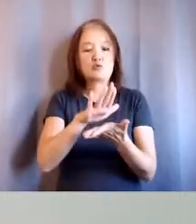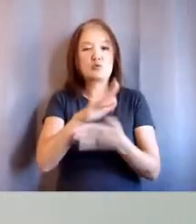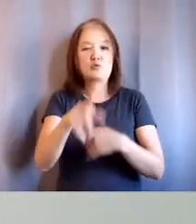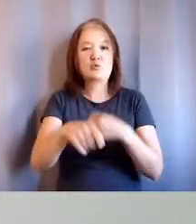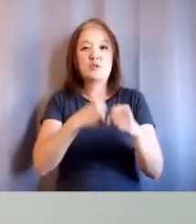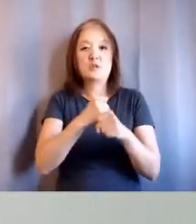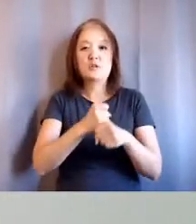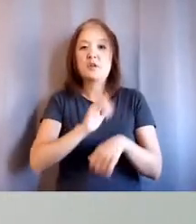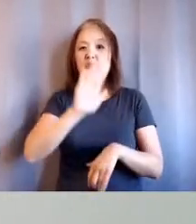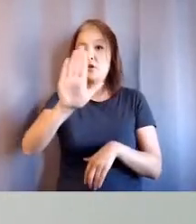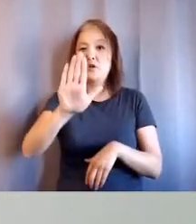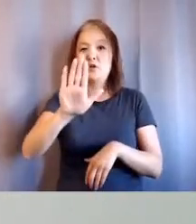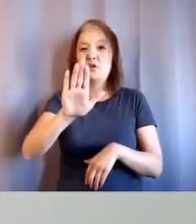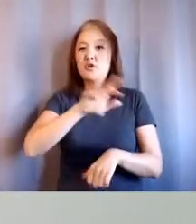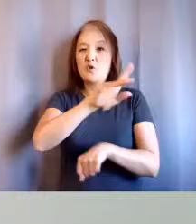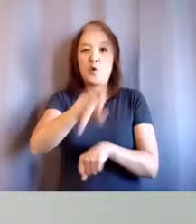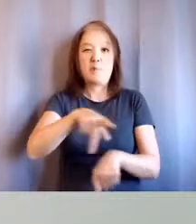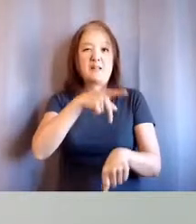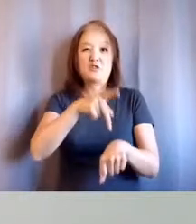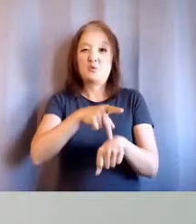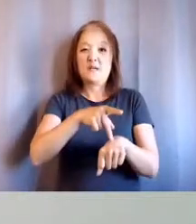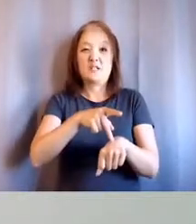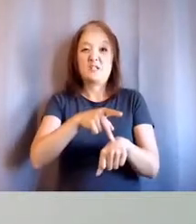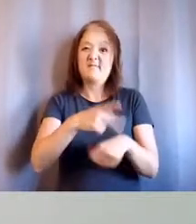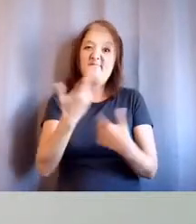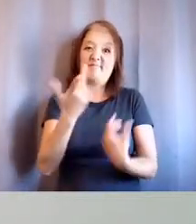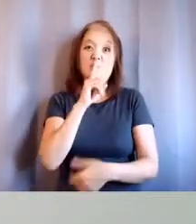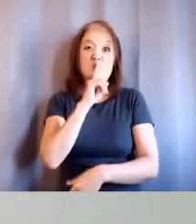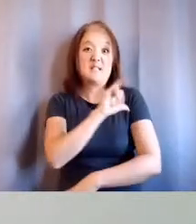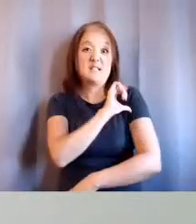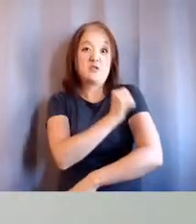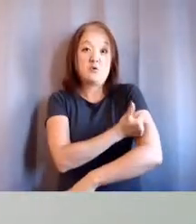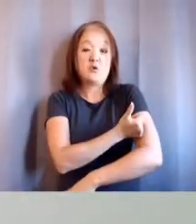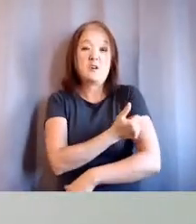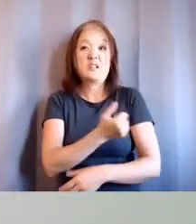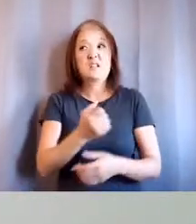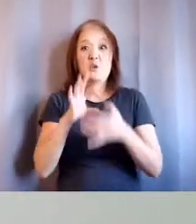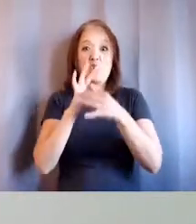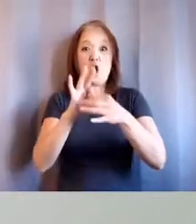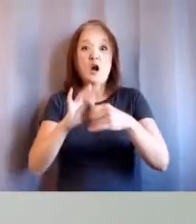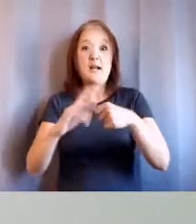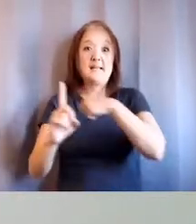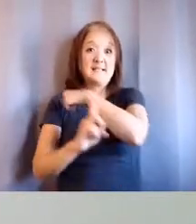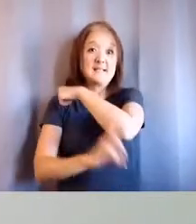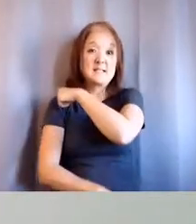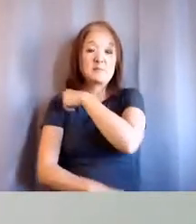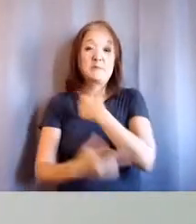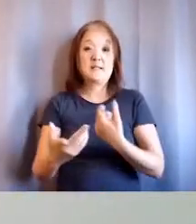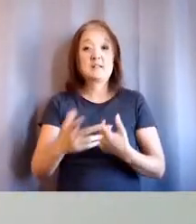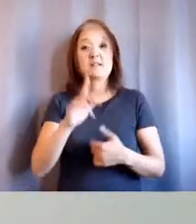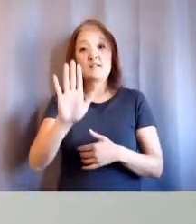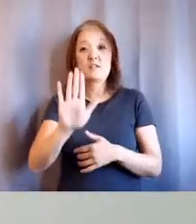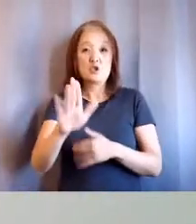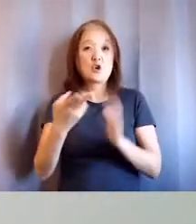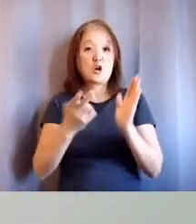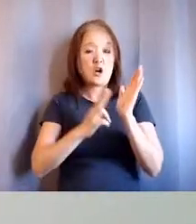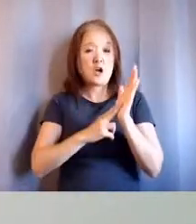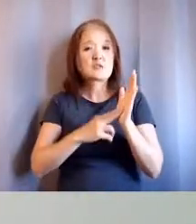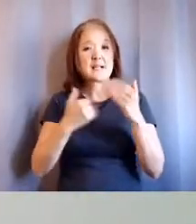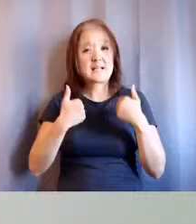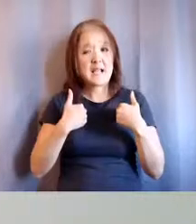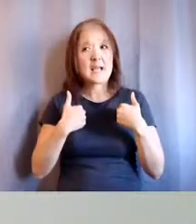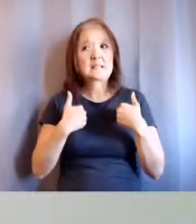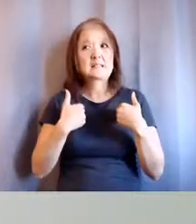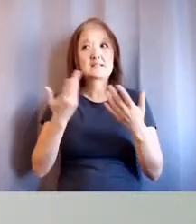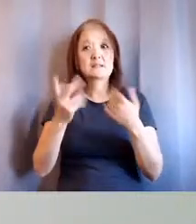the ultimate authority when it comes to discipline on a campus, and your contract has some provisions around student discipline,